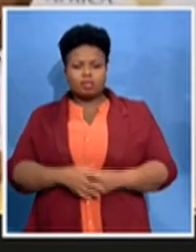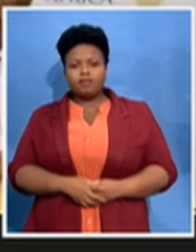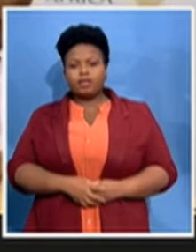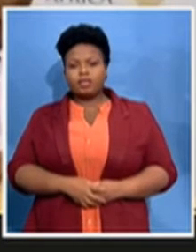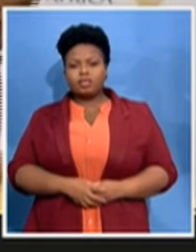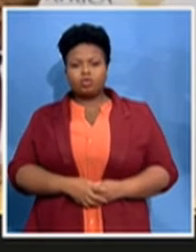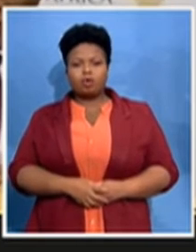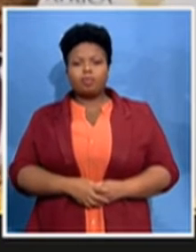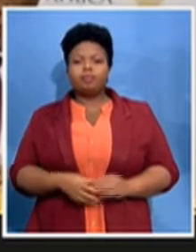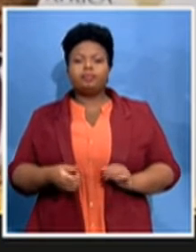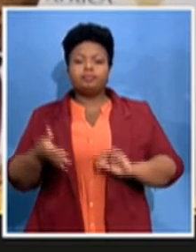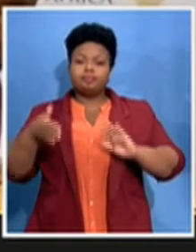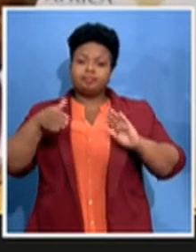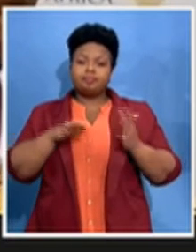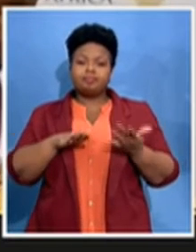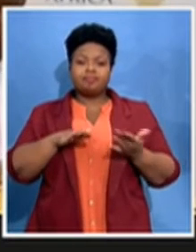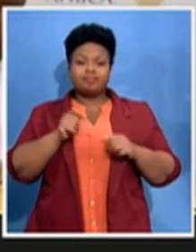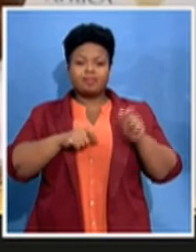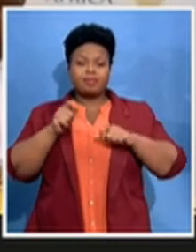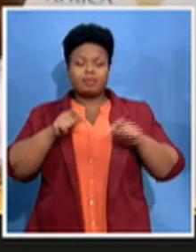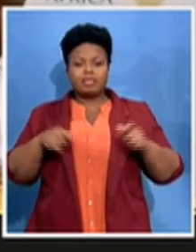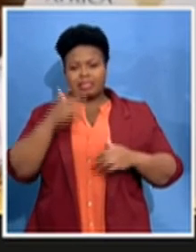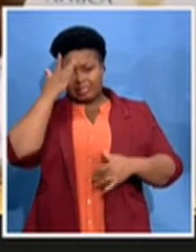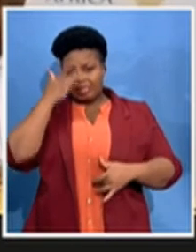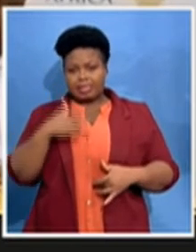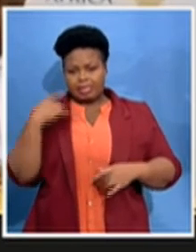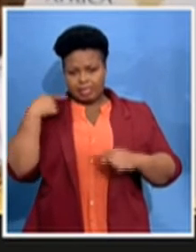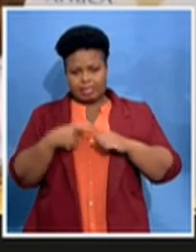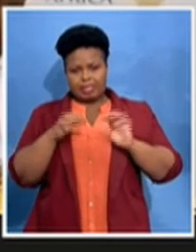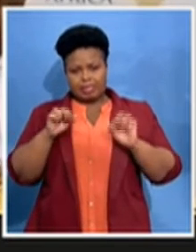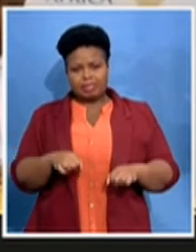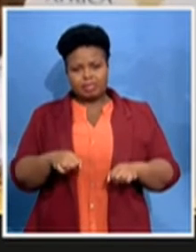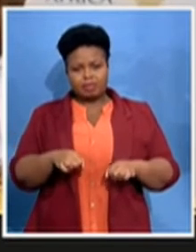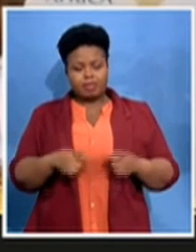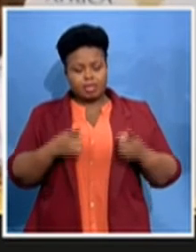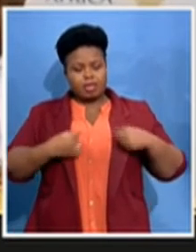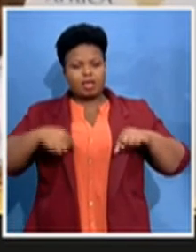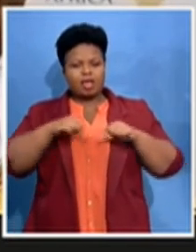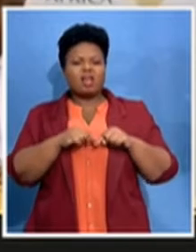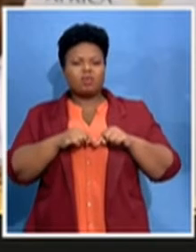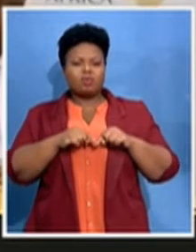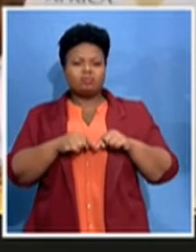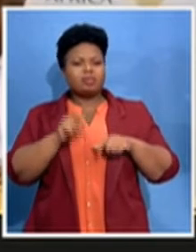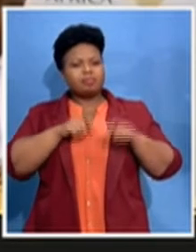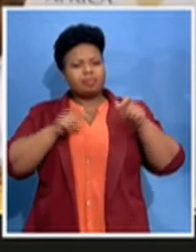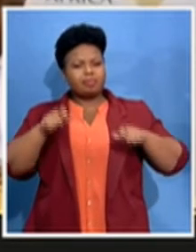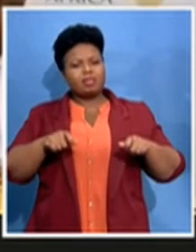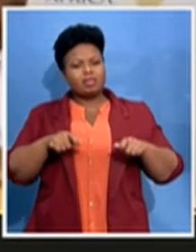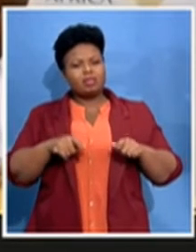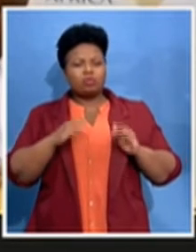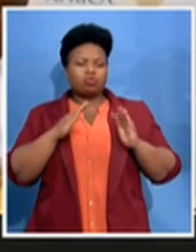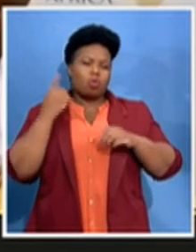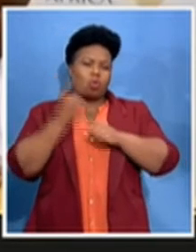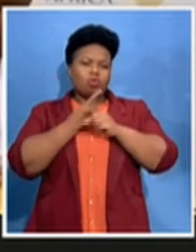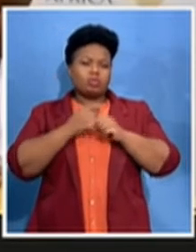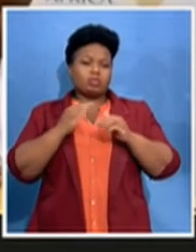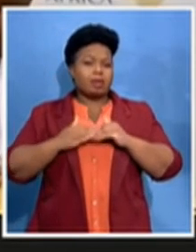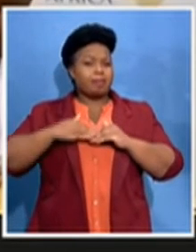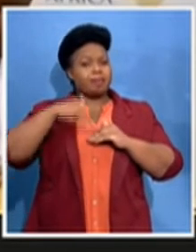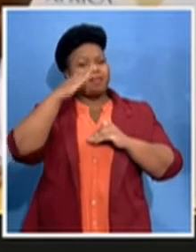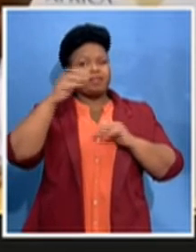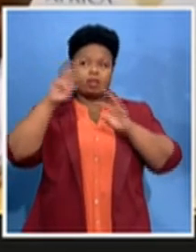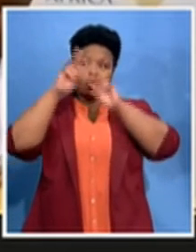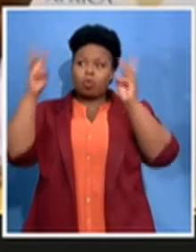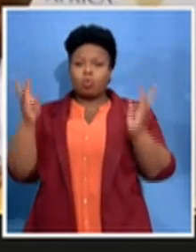again, our case fatality ratio continues to be above the global average of